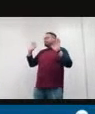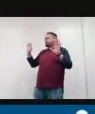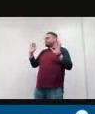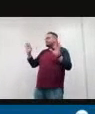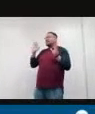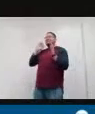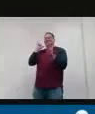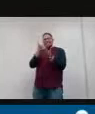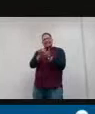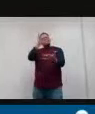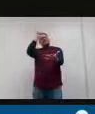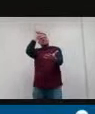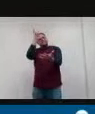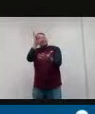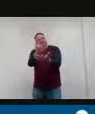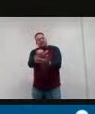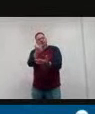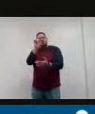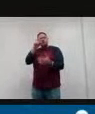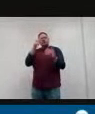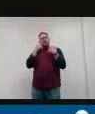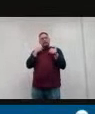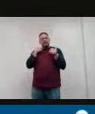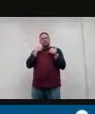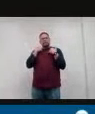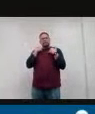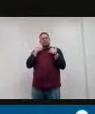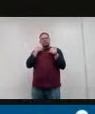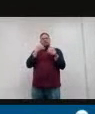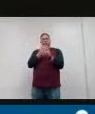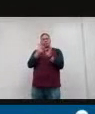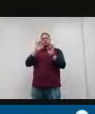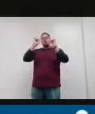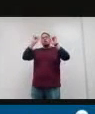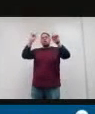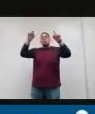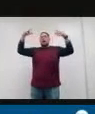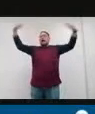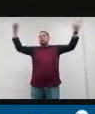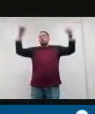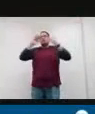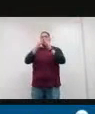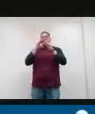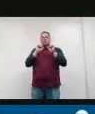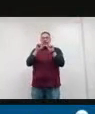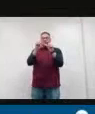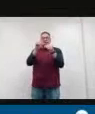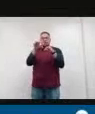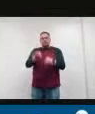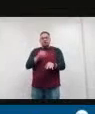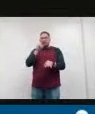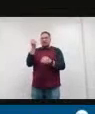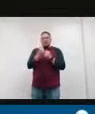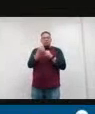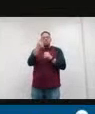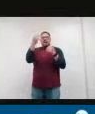that we should have the freedom to go to the community and keep explaining, because not everybody has that